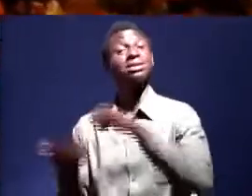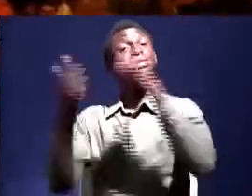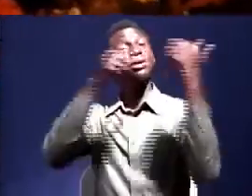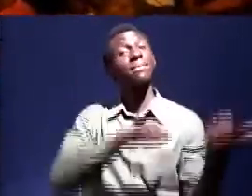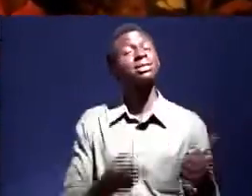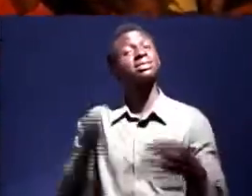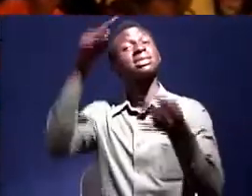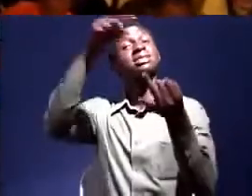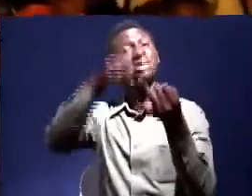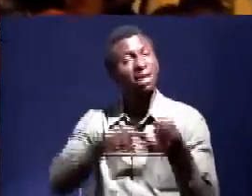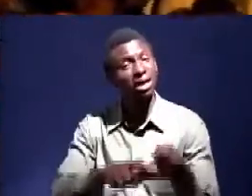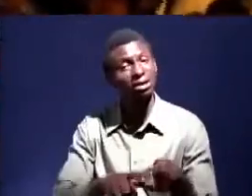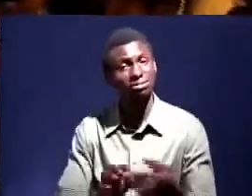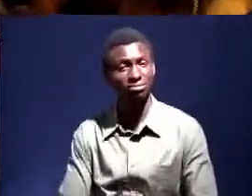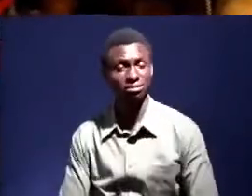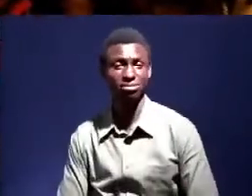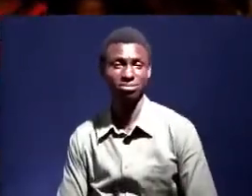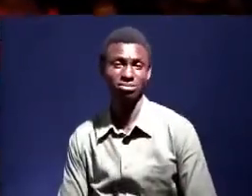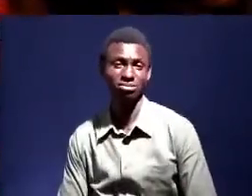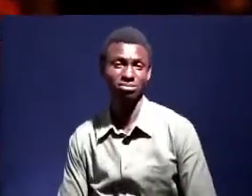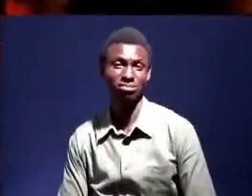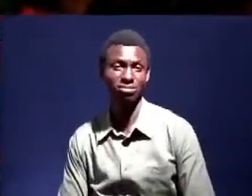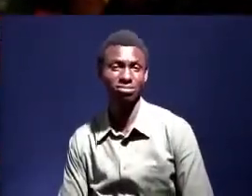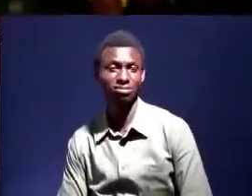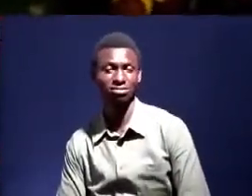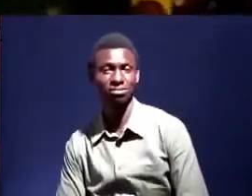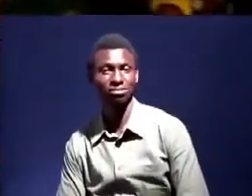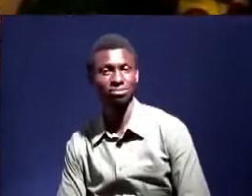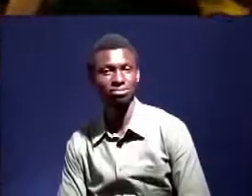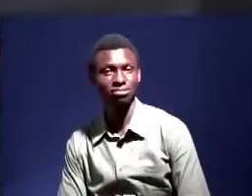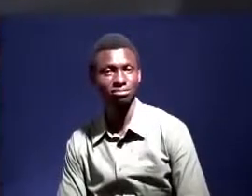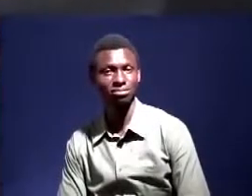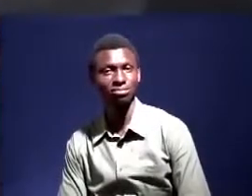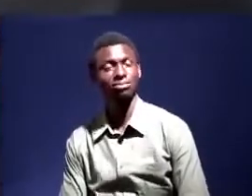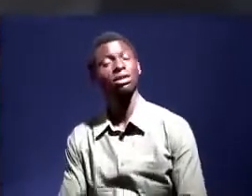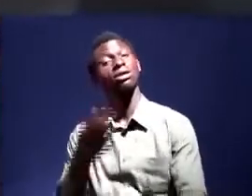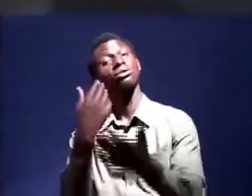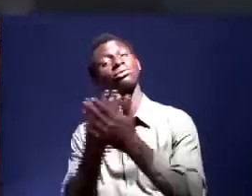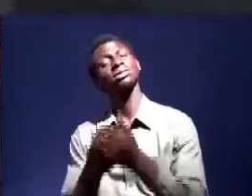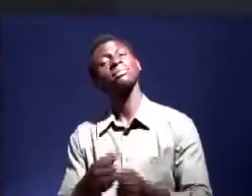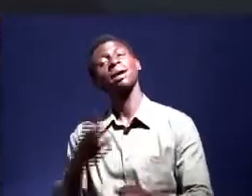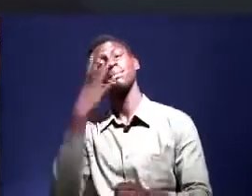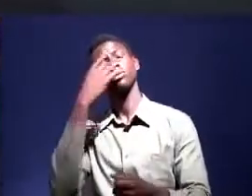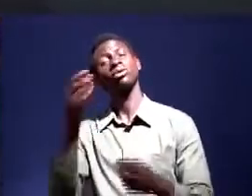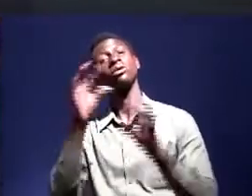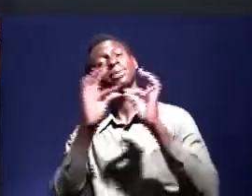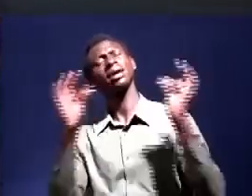Why? Because the Holy Spirit is an important Bible doctrine.